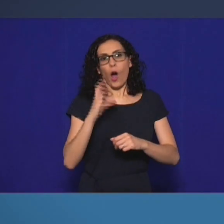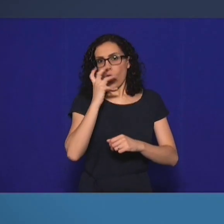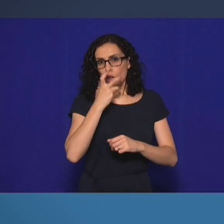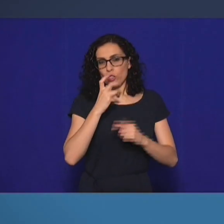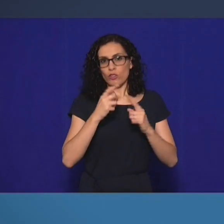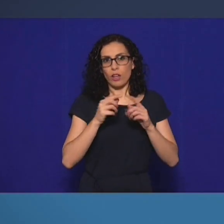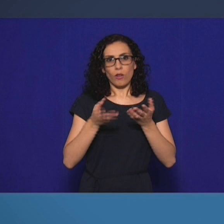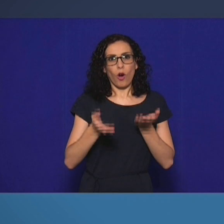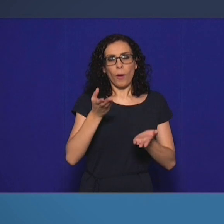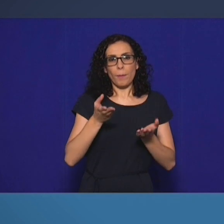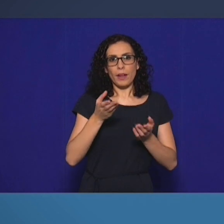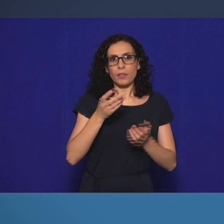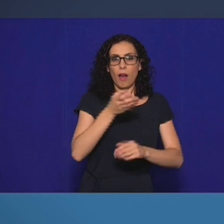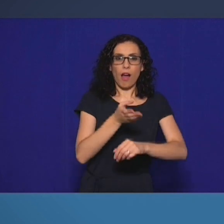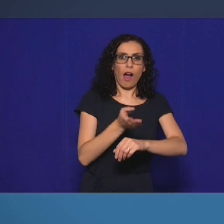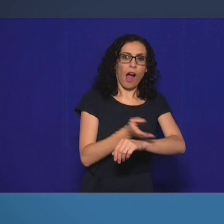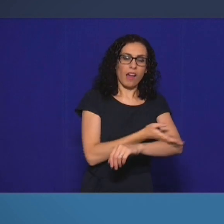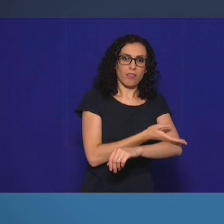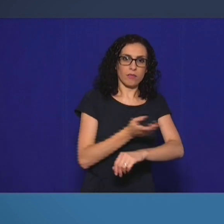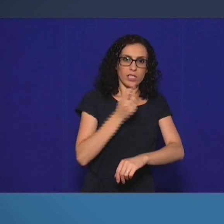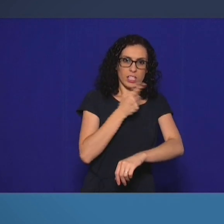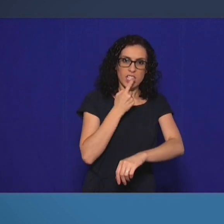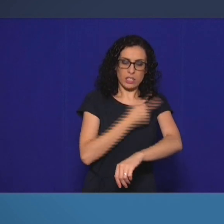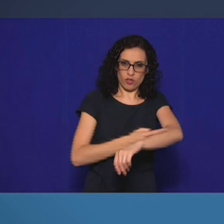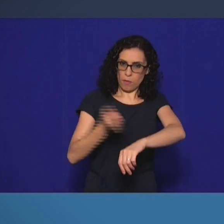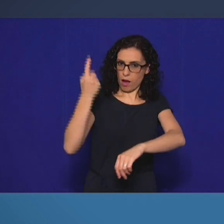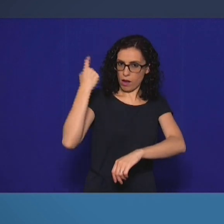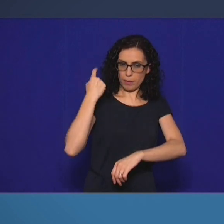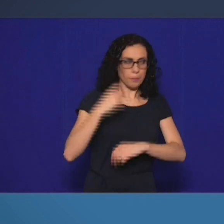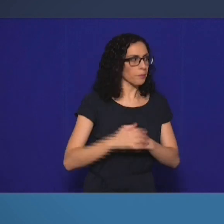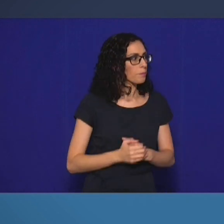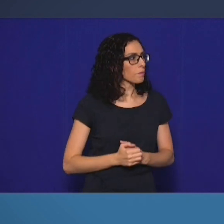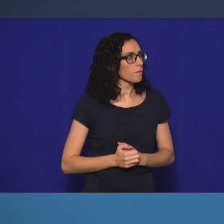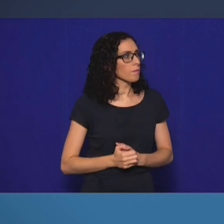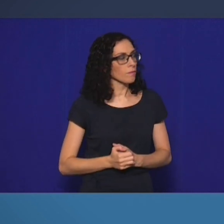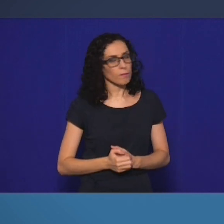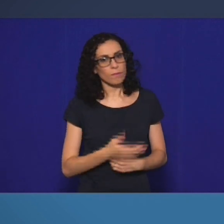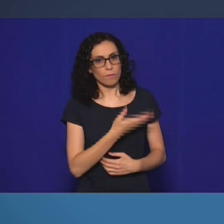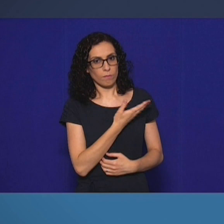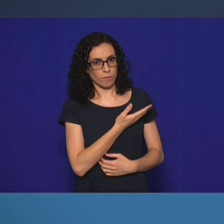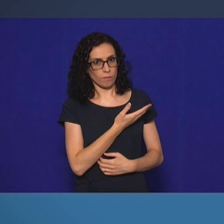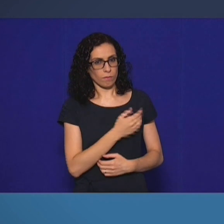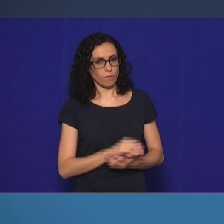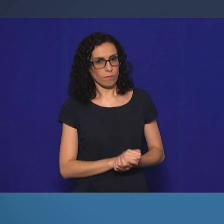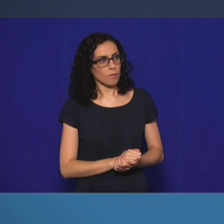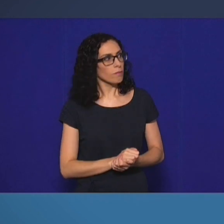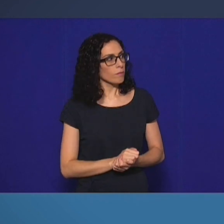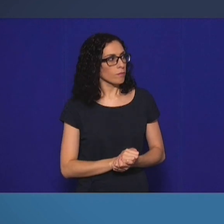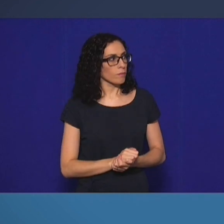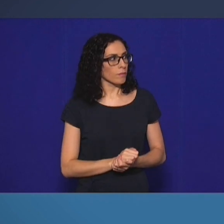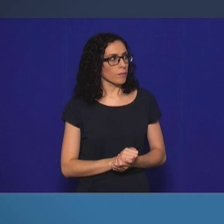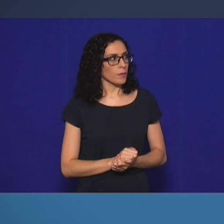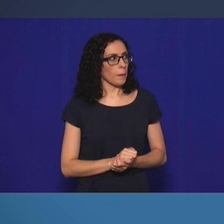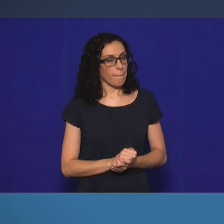naraw dik ix-xejra li konna diġà bdejna naraw fejn jibda jkollna ftit spillover għal dawk in-nies li huma iktar